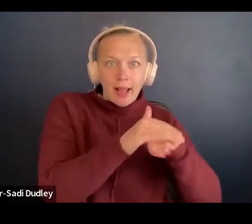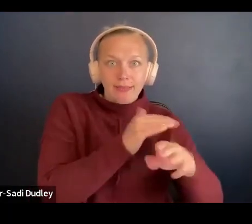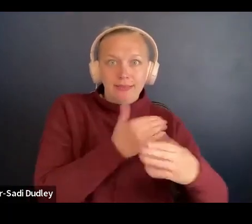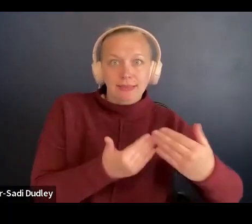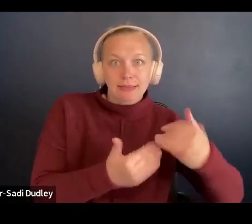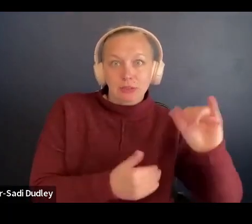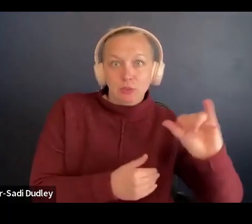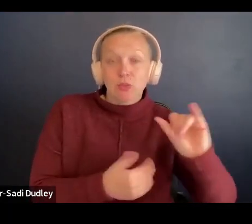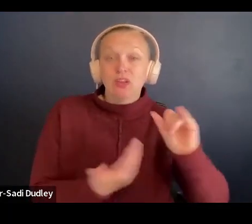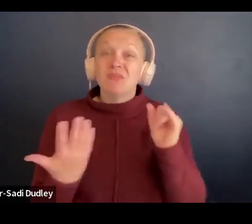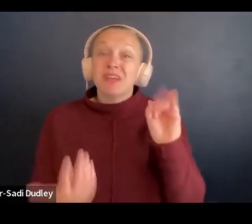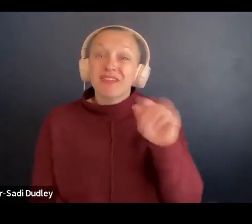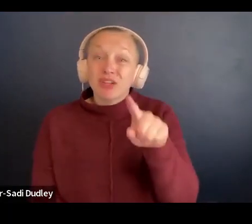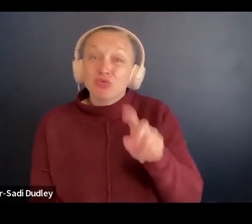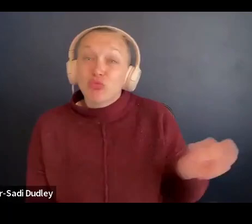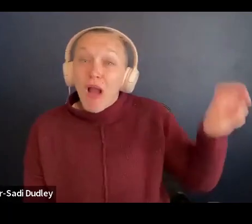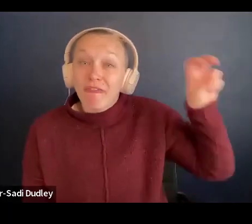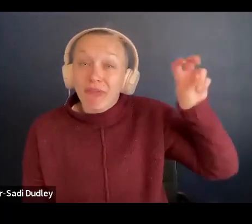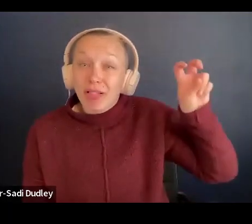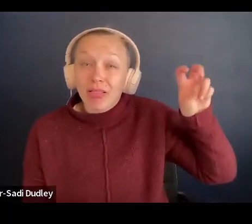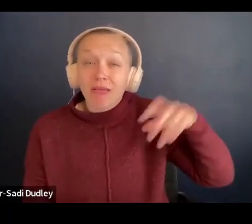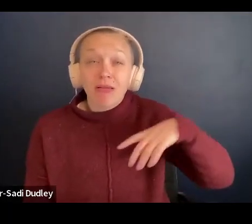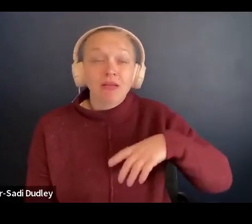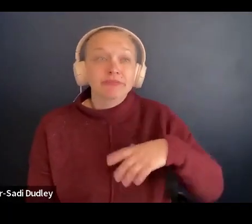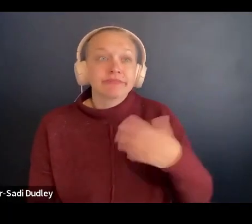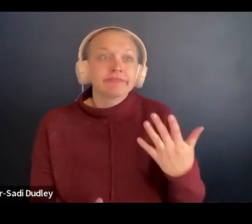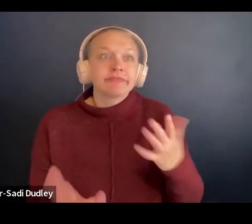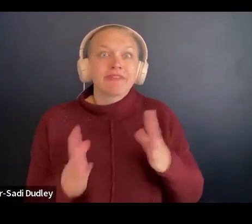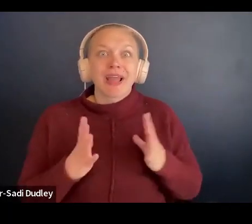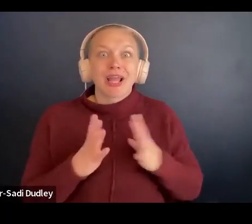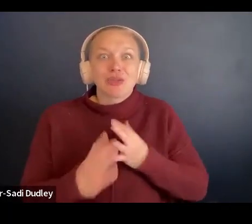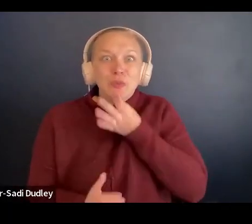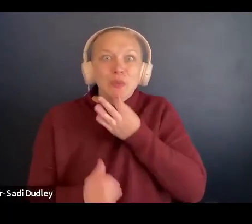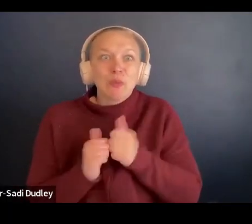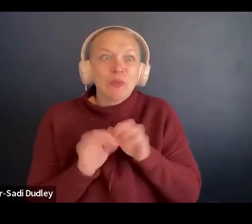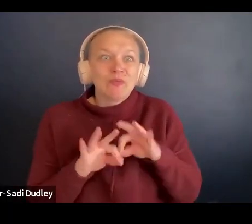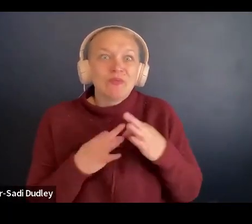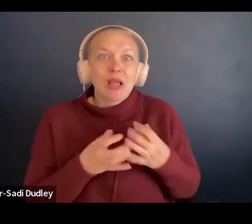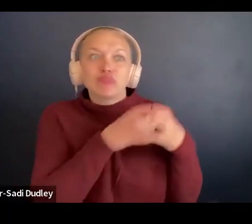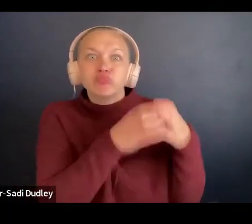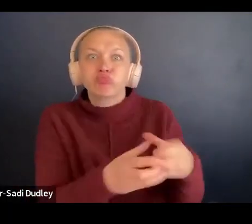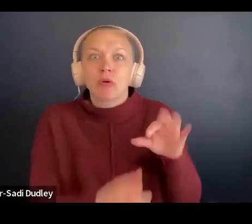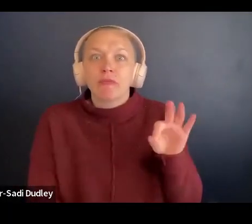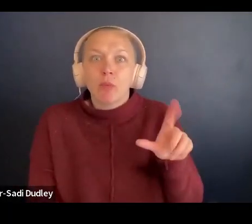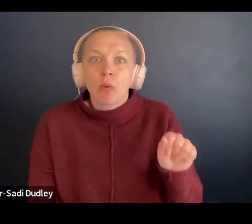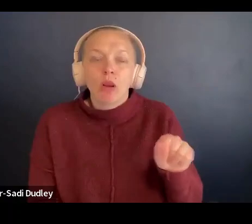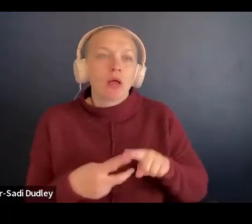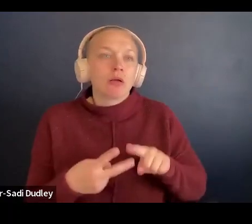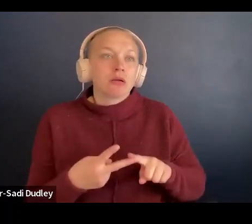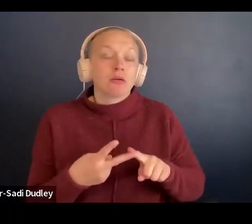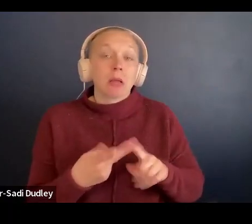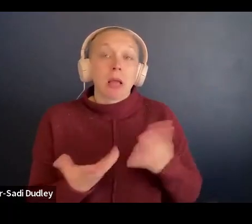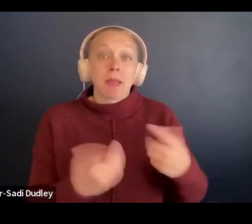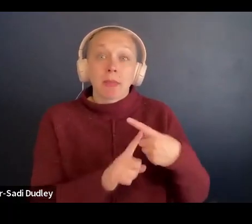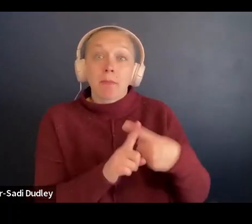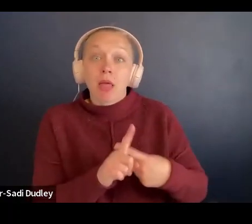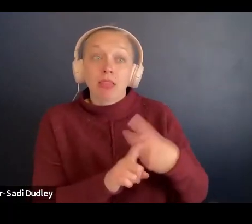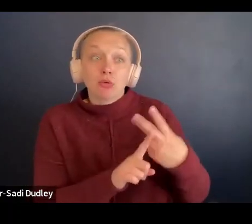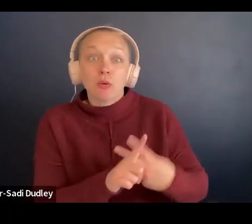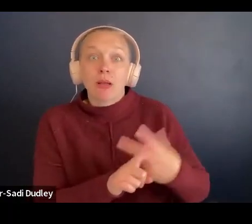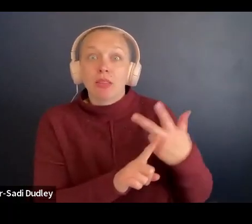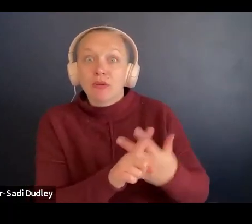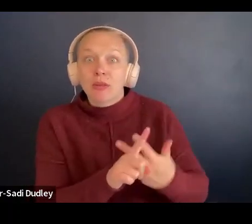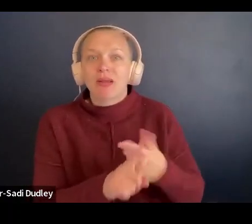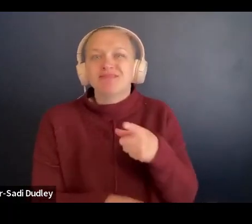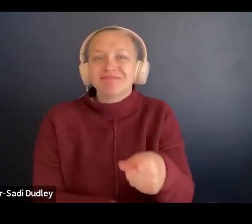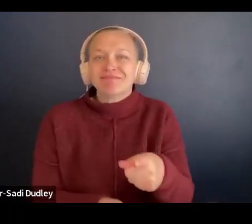What if you are, going to Florida for a month or several months? If you had to